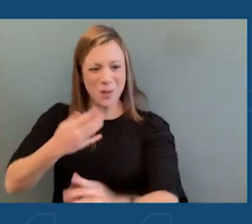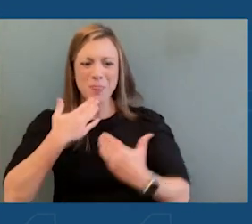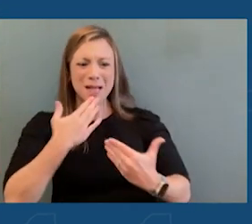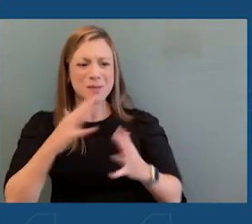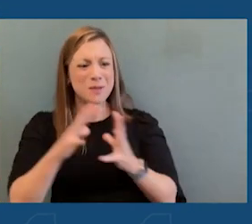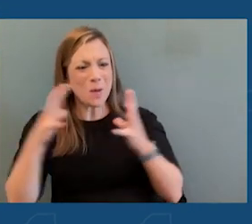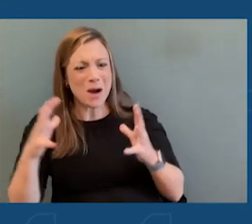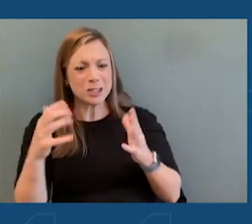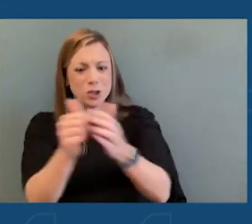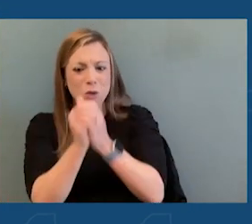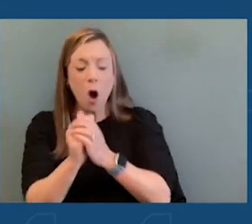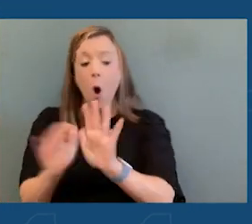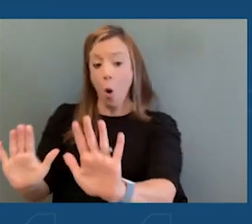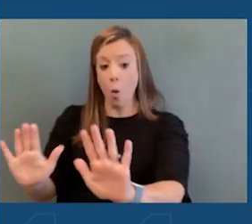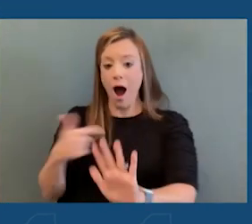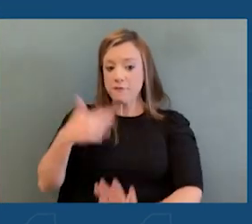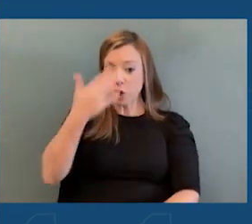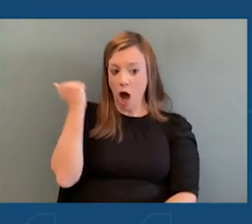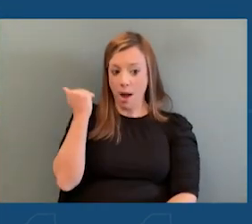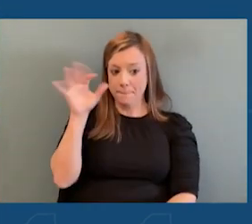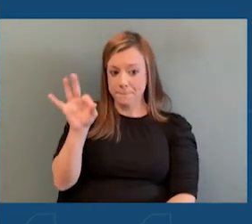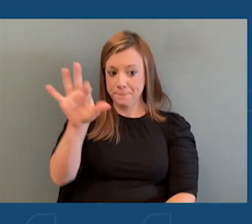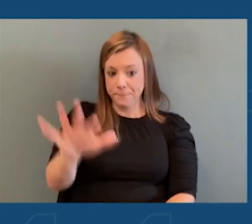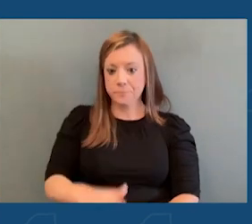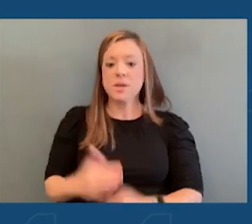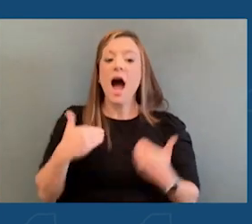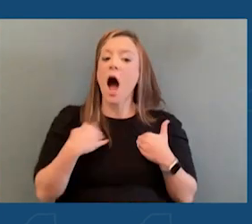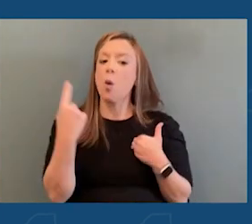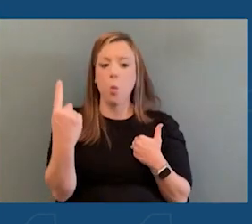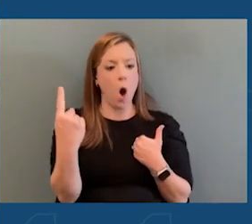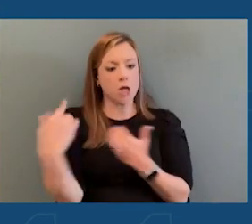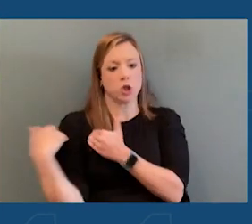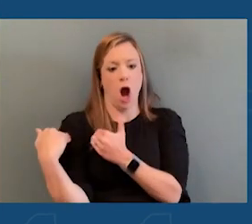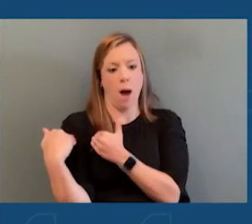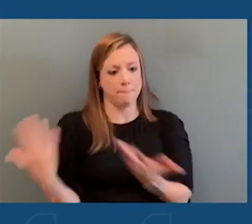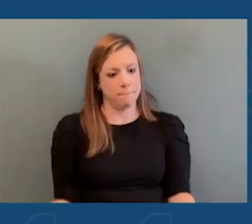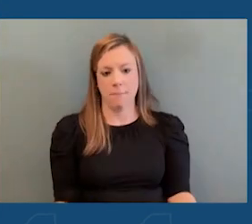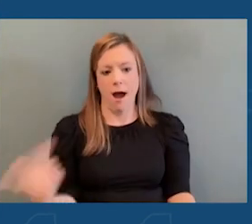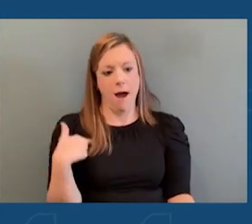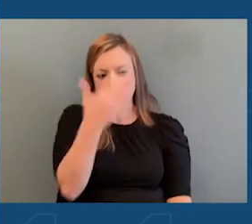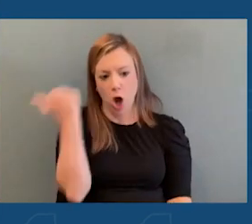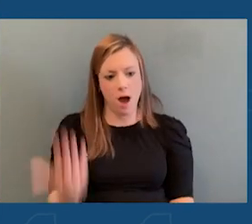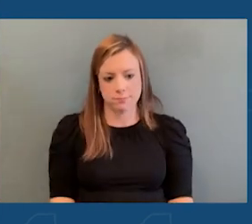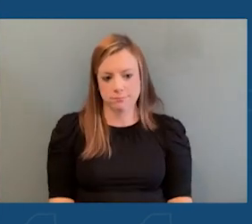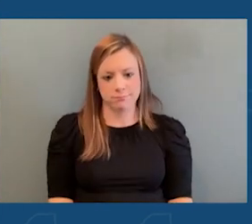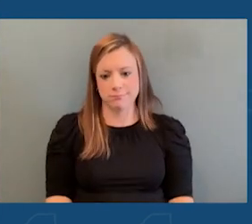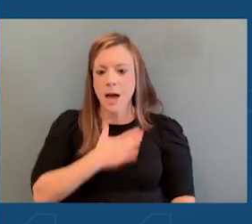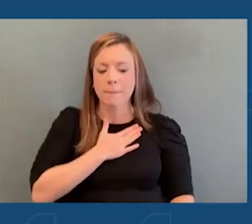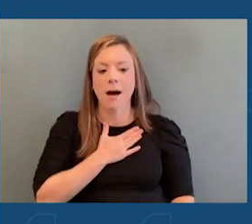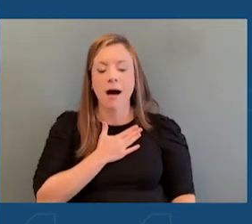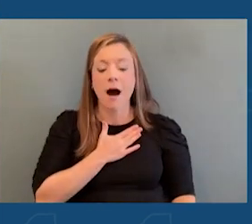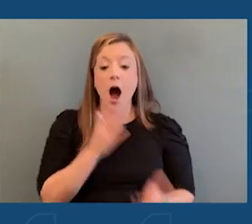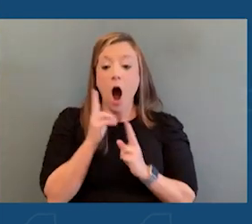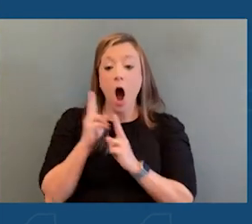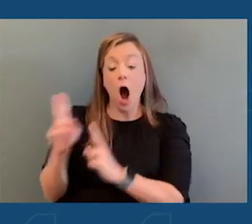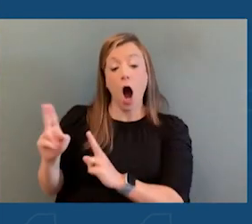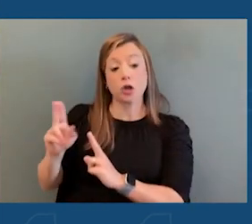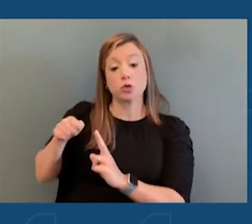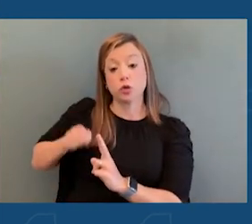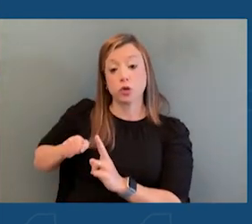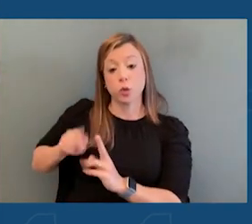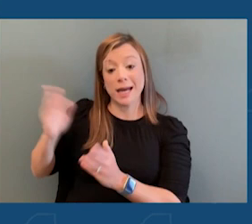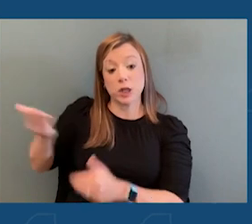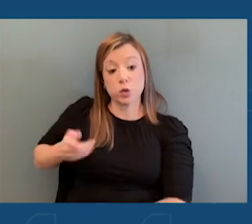Oh, I had one job, people, one job. So it's my honor to introduce a colleague who is really